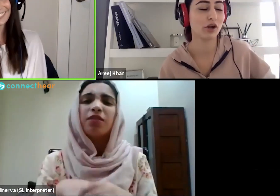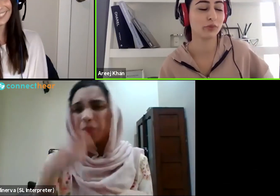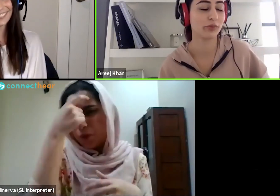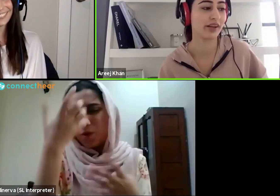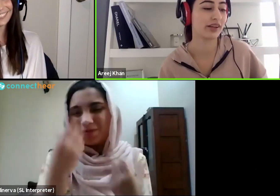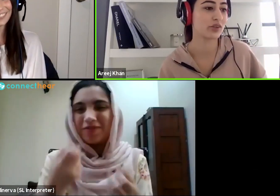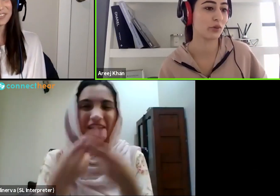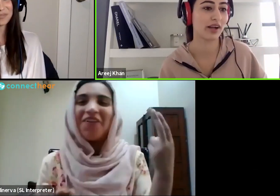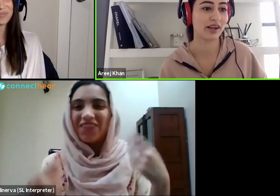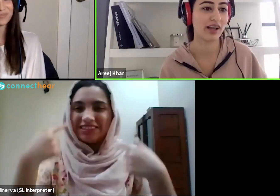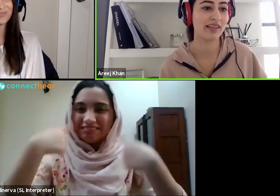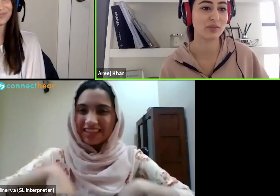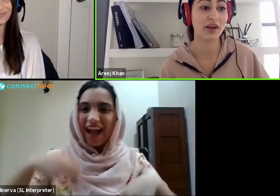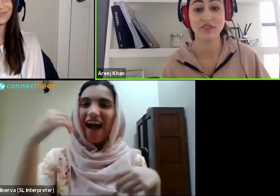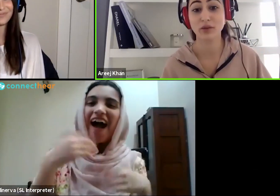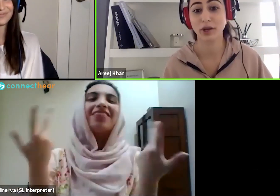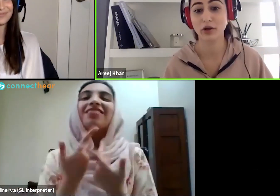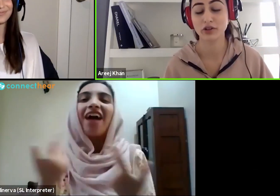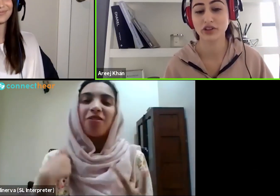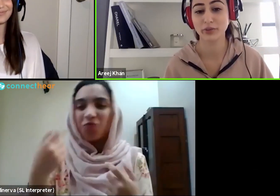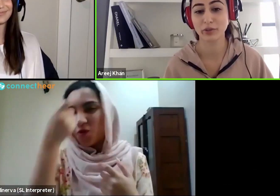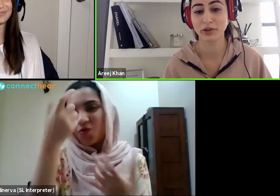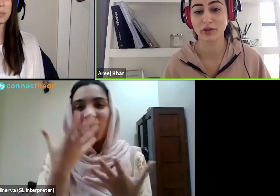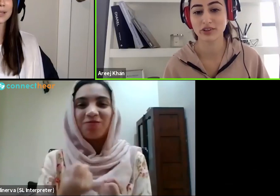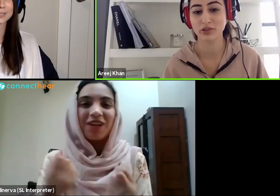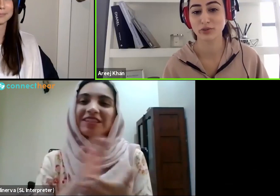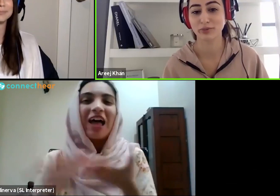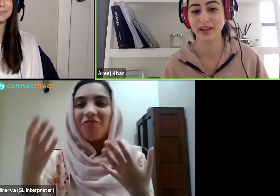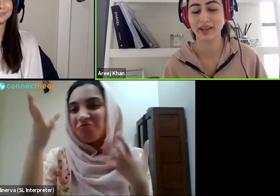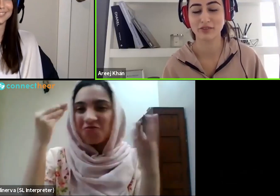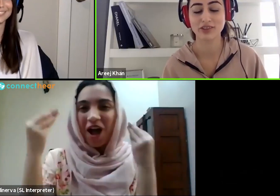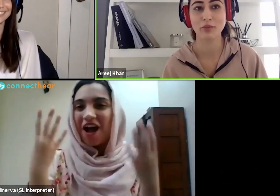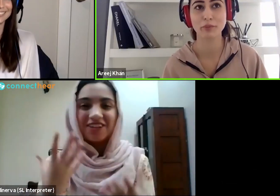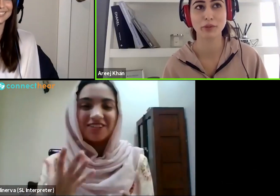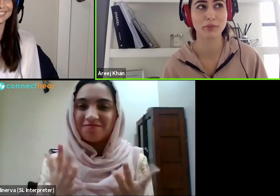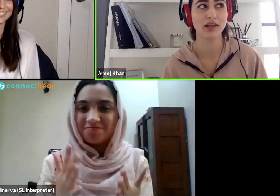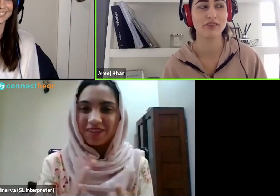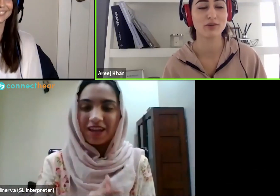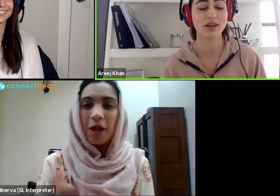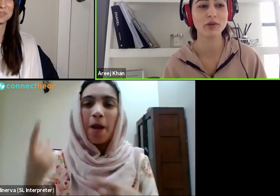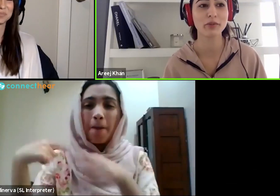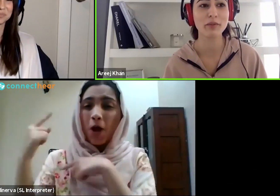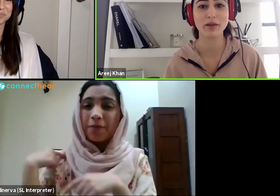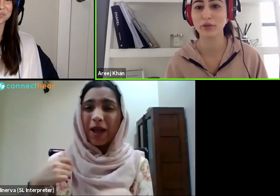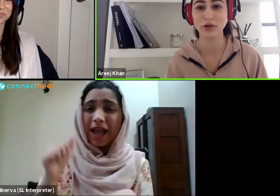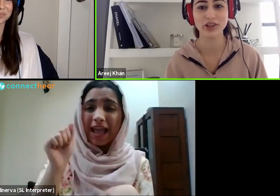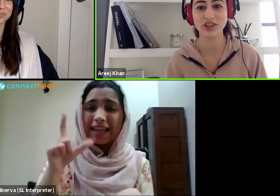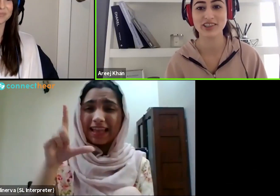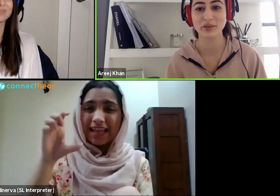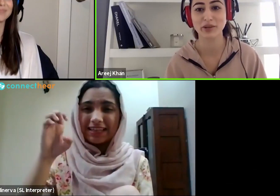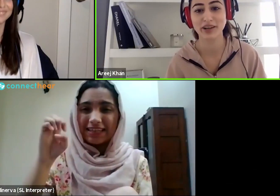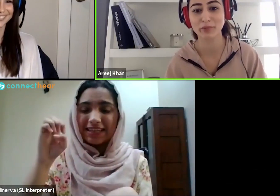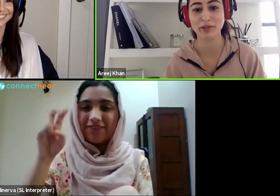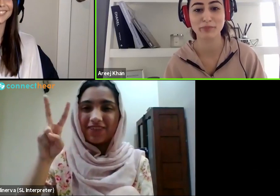I'm terrible with it. So, and that's why I failed biology when I went on to my A levels. At one point in my life, I was like, I want to become an